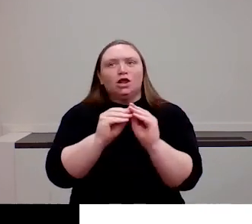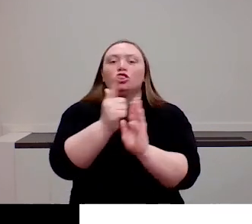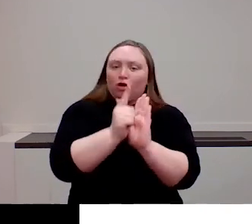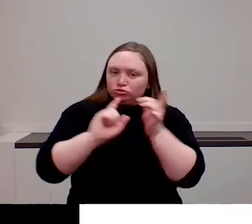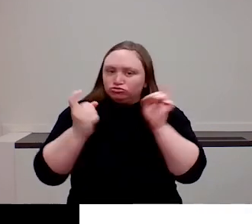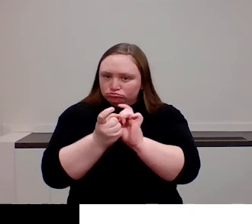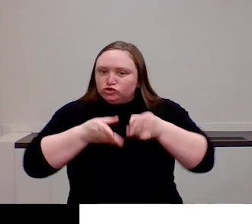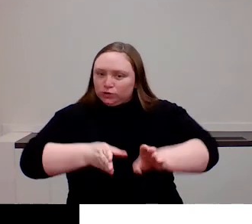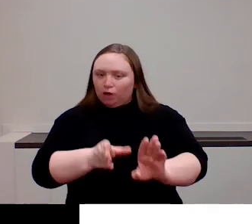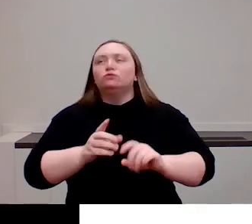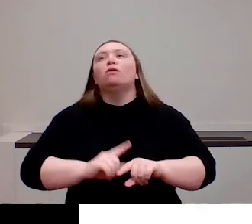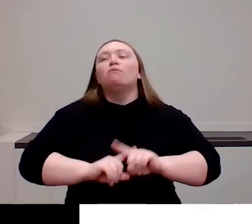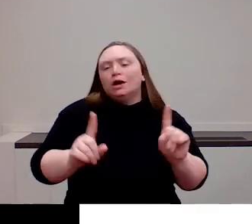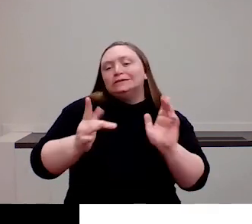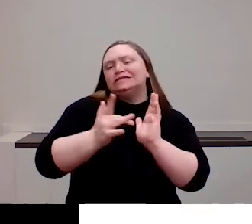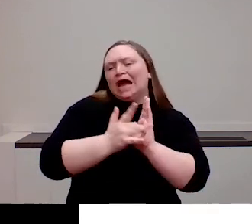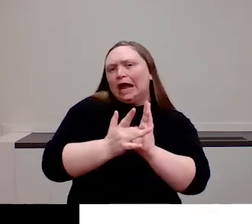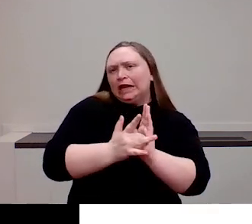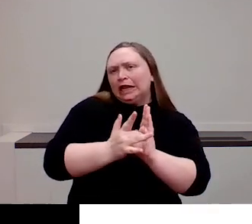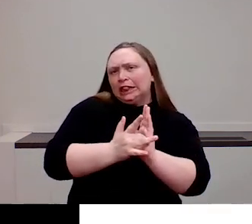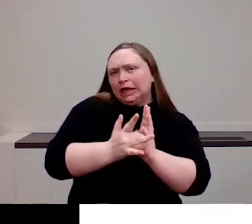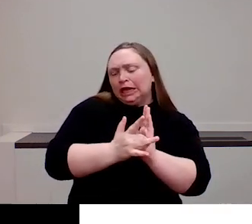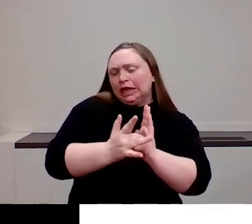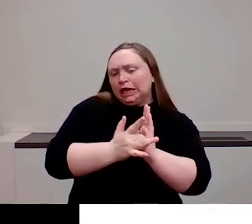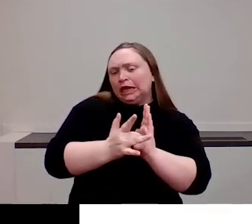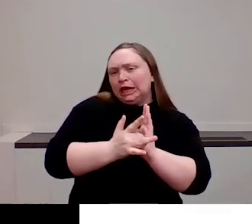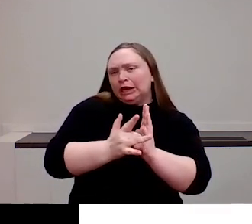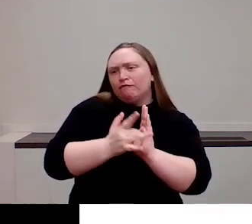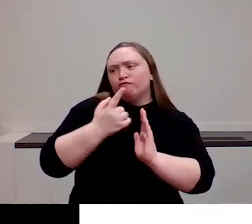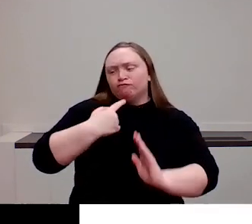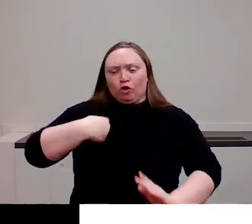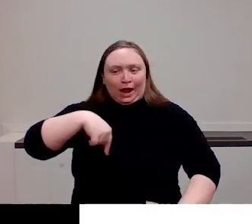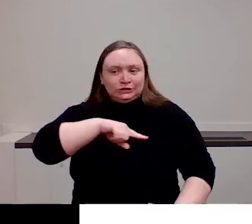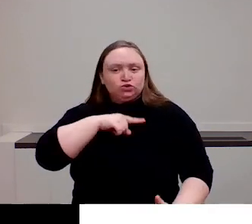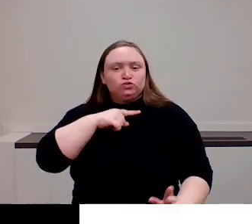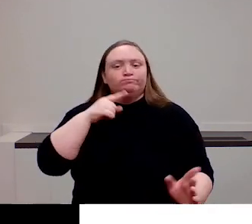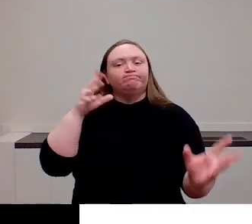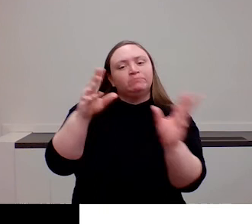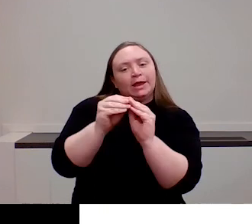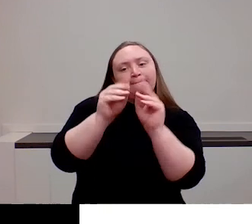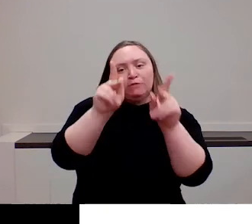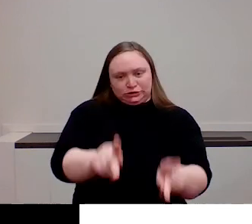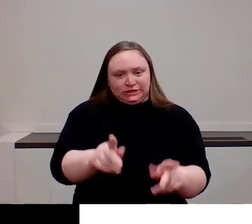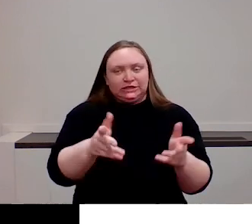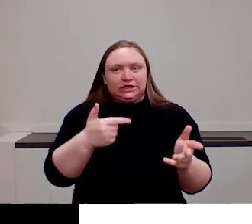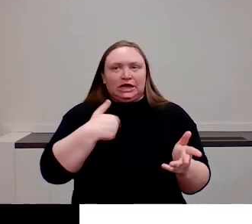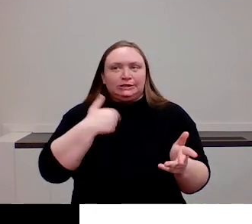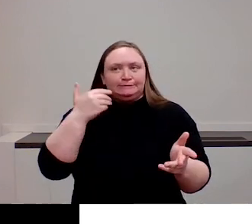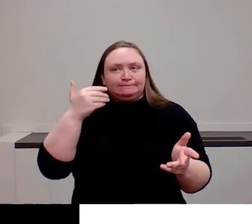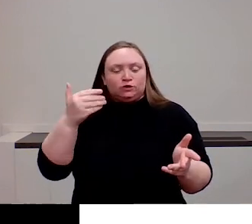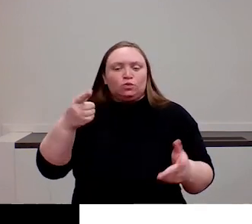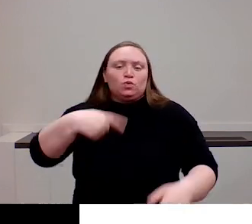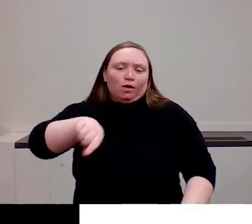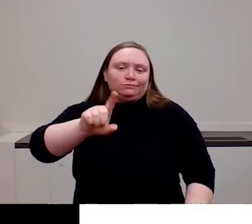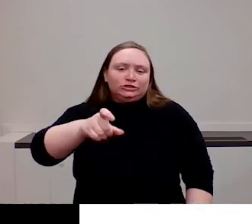that. But technically what needs to happen for us to be able to meet in person is we need to all be able to be safe. Maybe